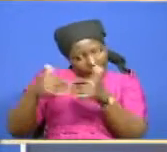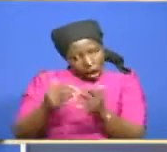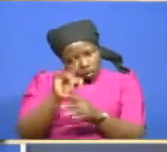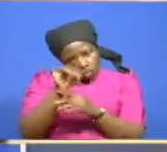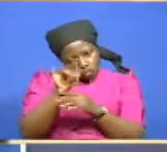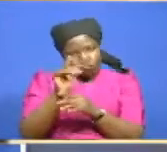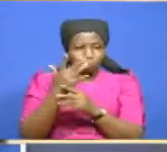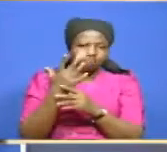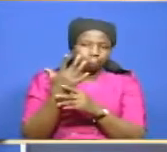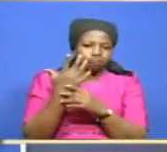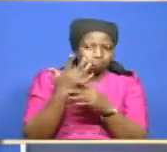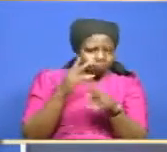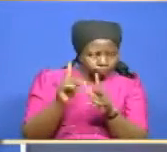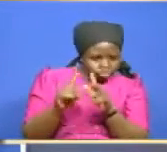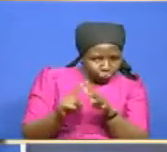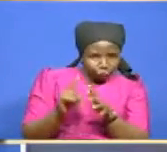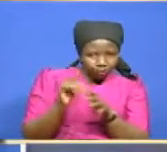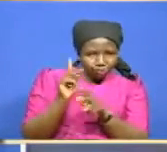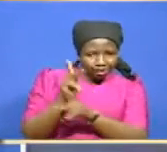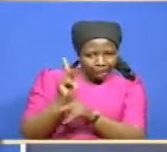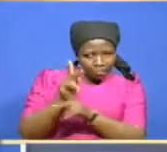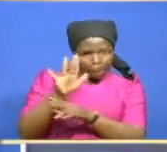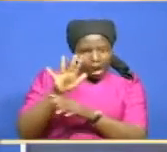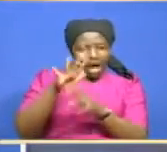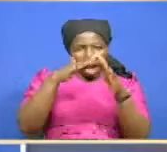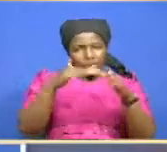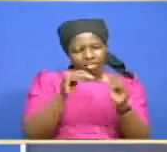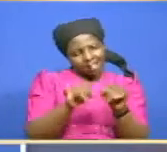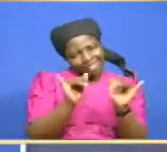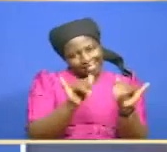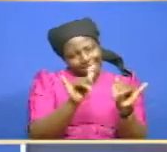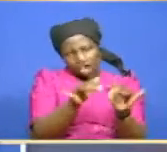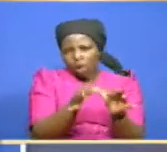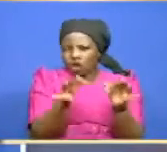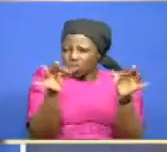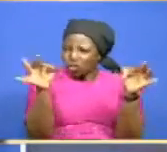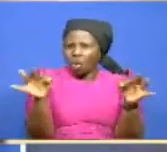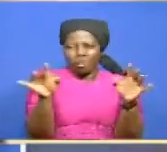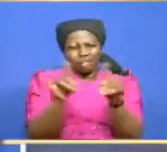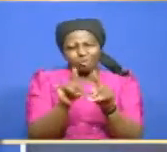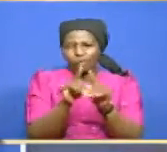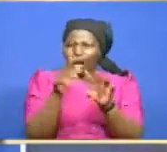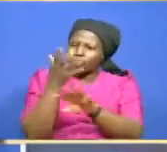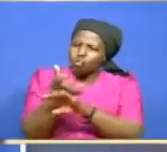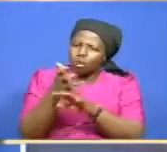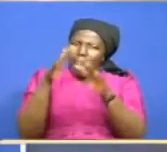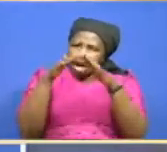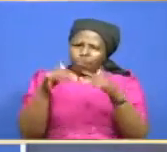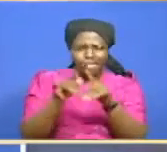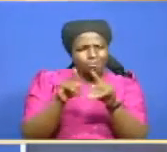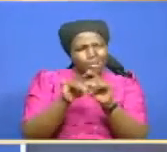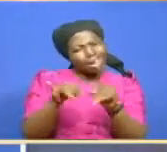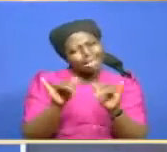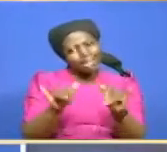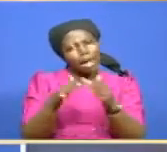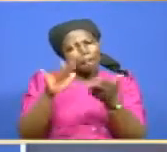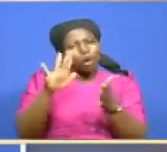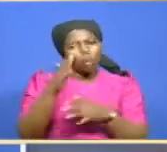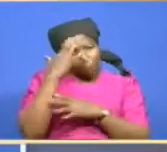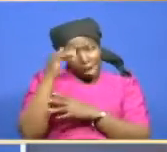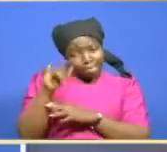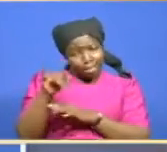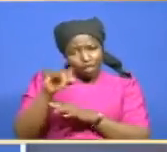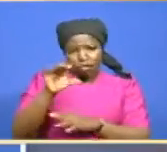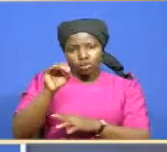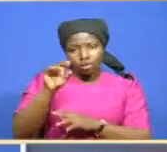about maintenance, as we all know. It can last for as long as a stone house. Even better, because this is reinforced concrete. In terms